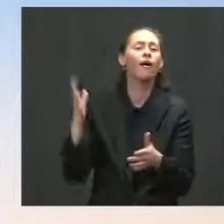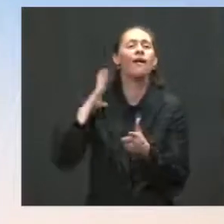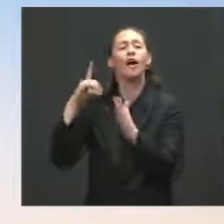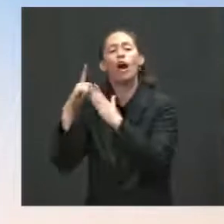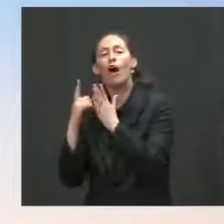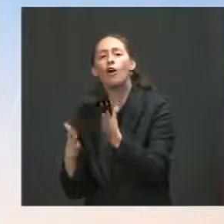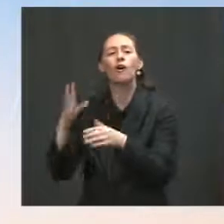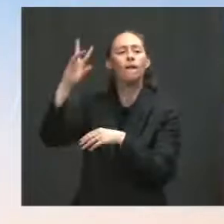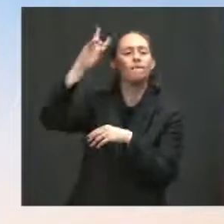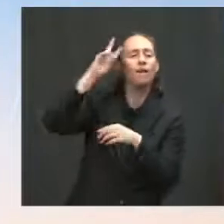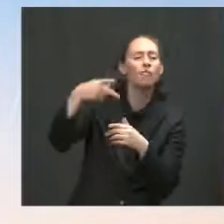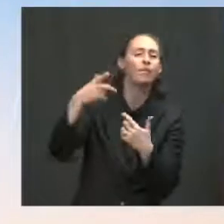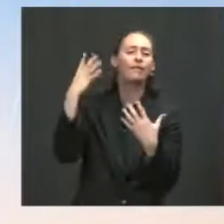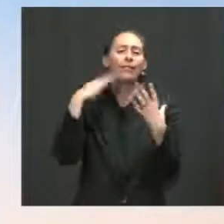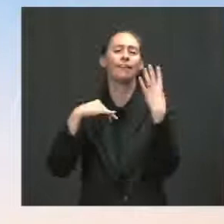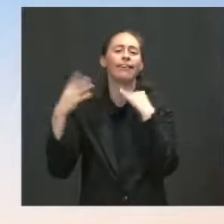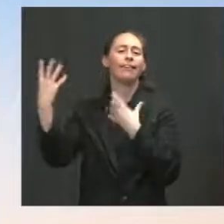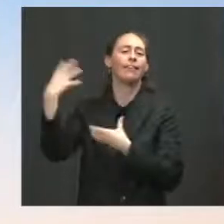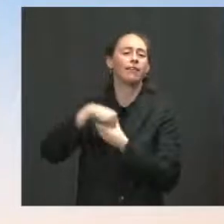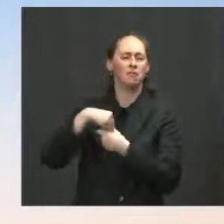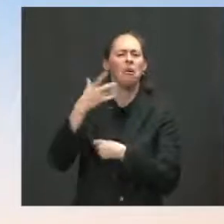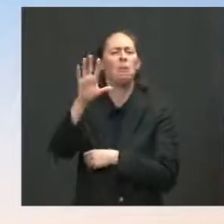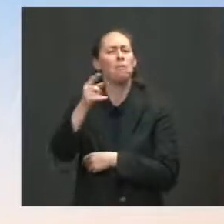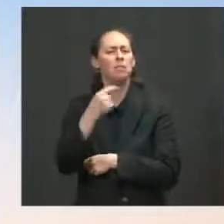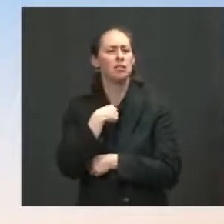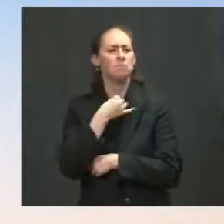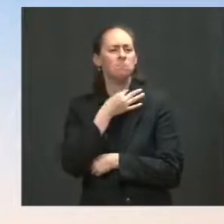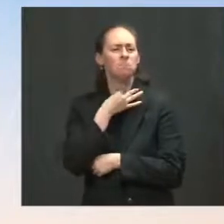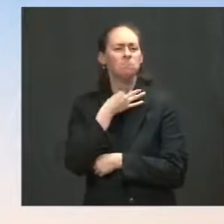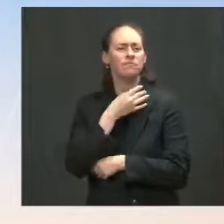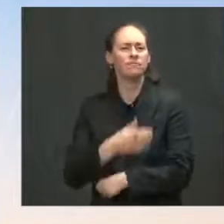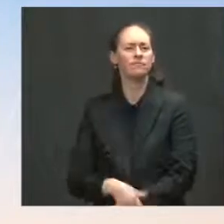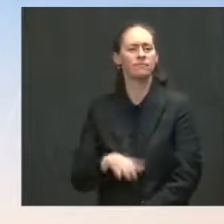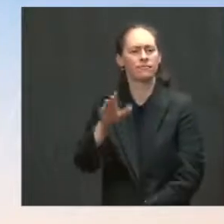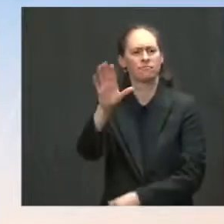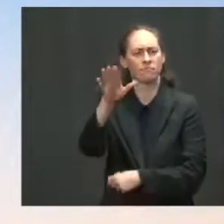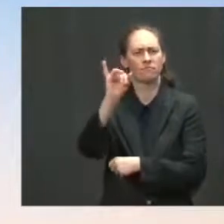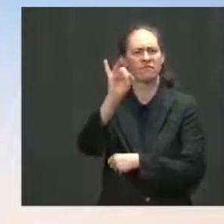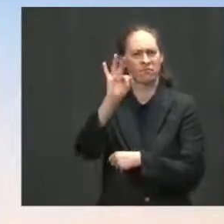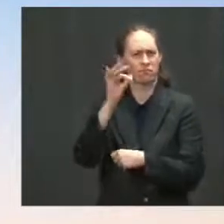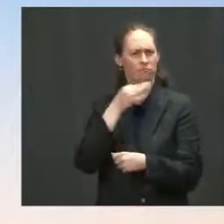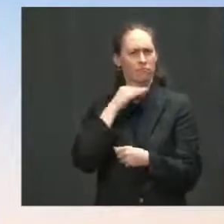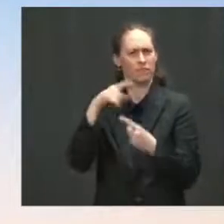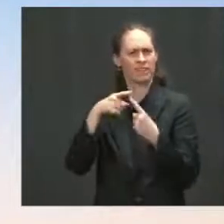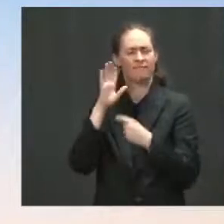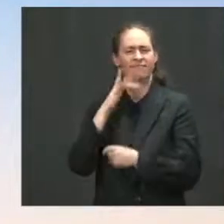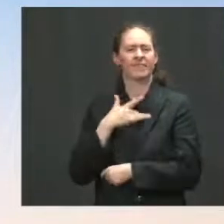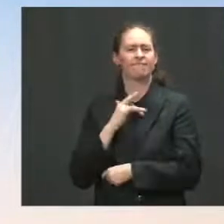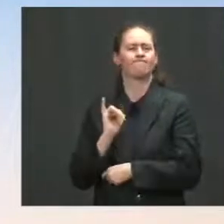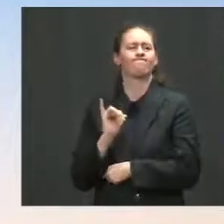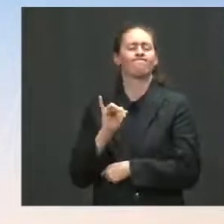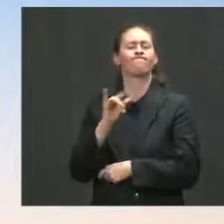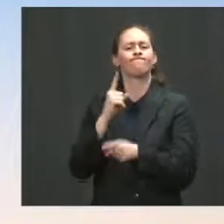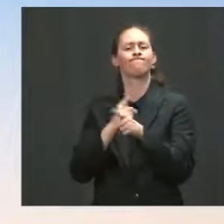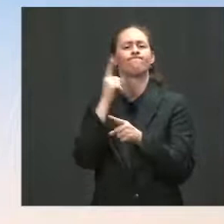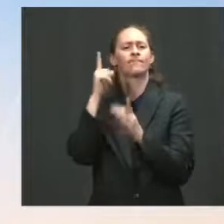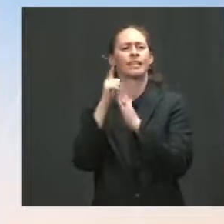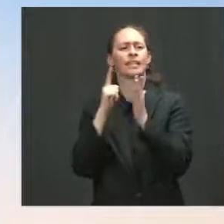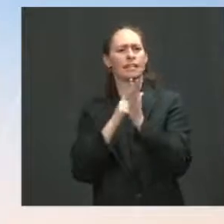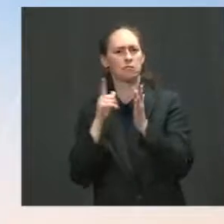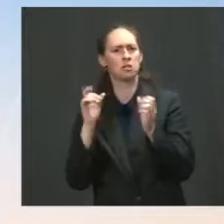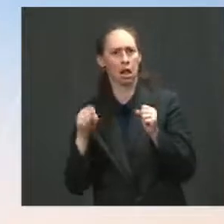What was the moment that the president became certain that he was on solid legal standing to move forward with